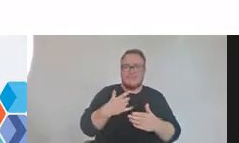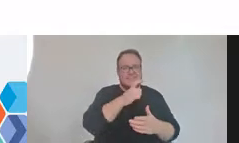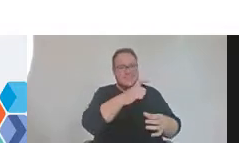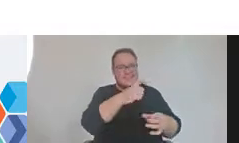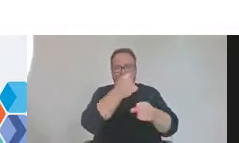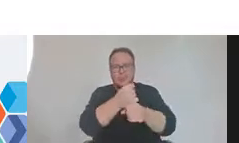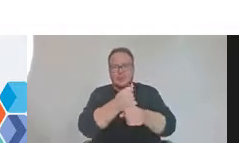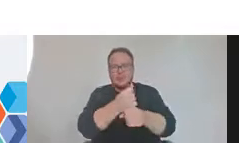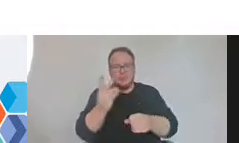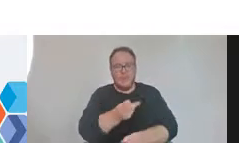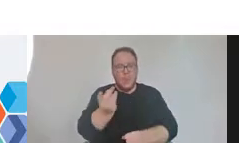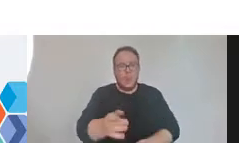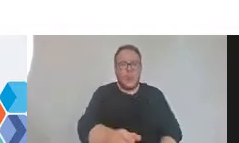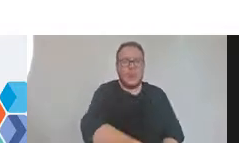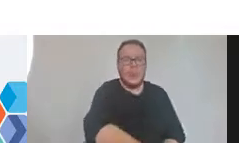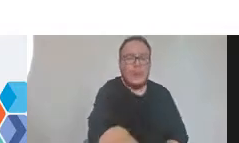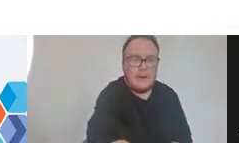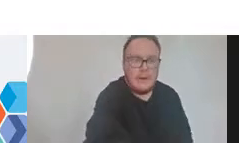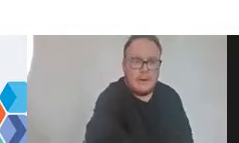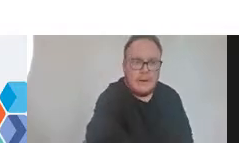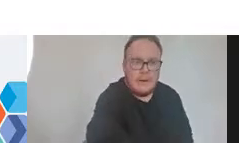done. Next slide.